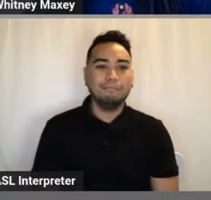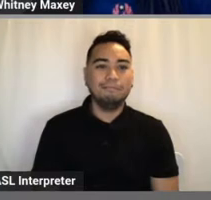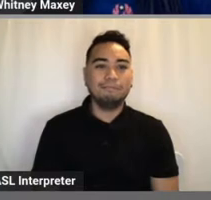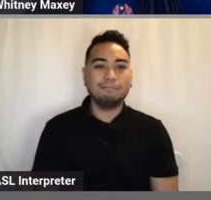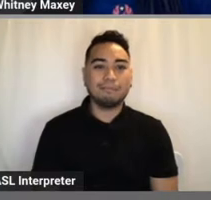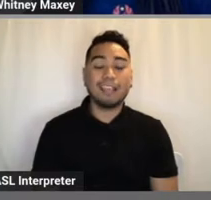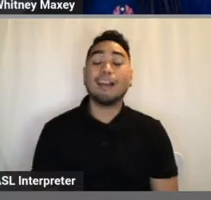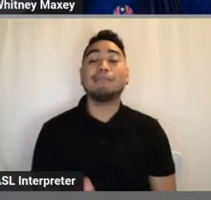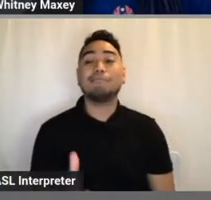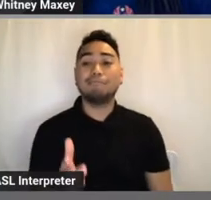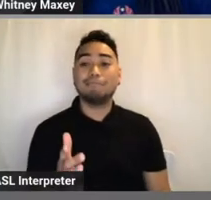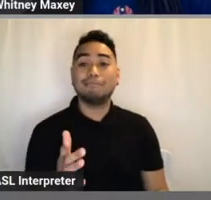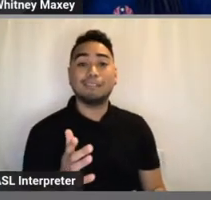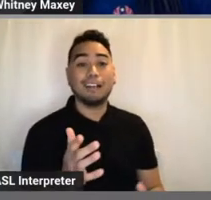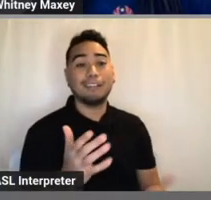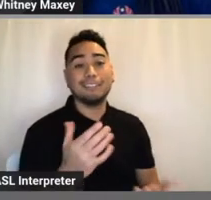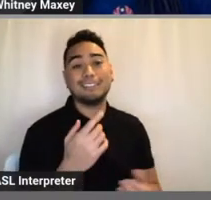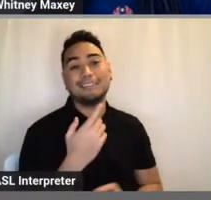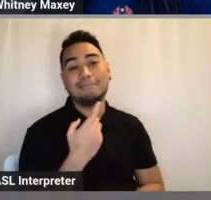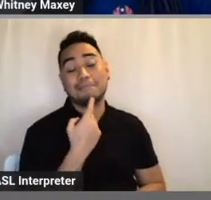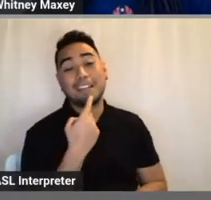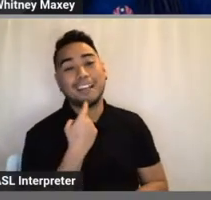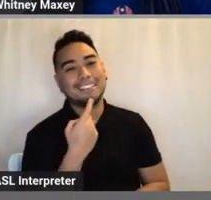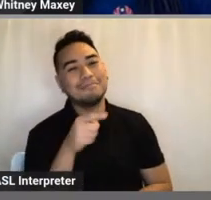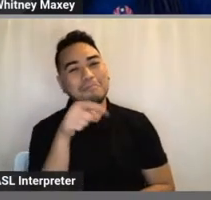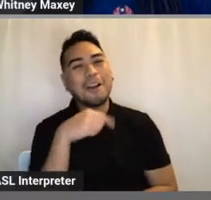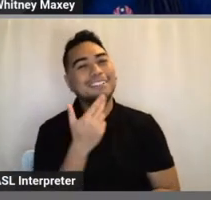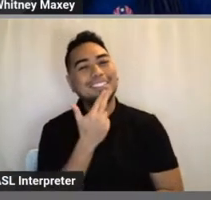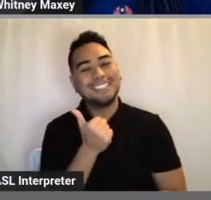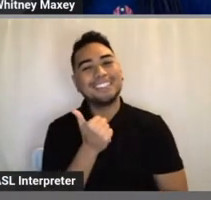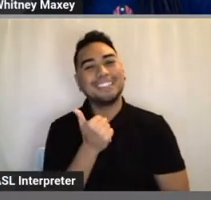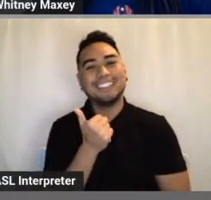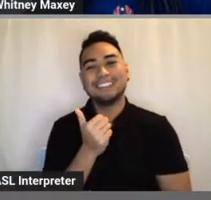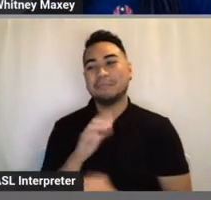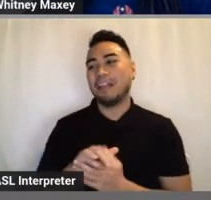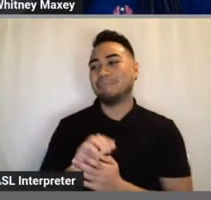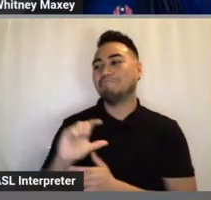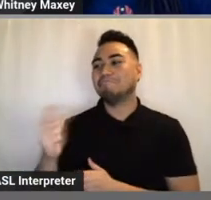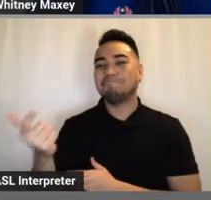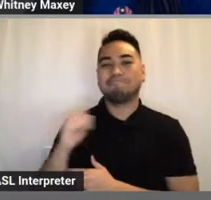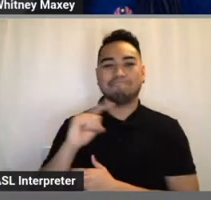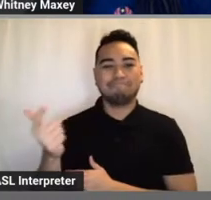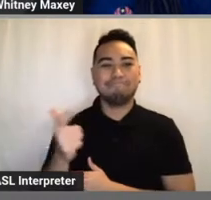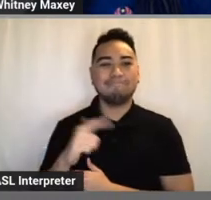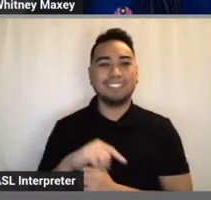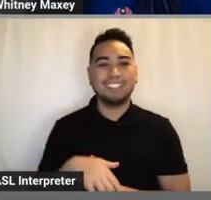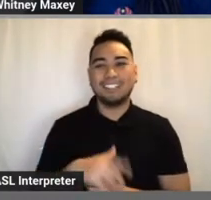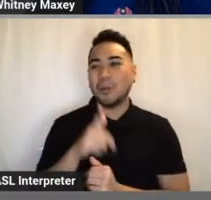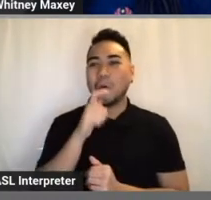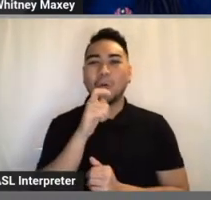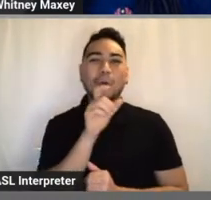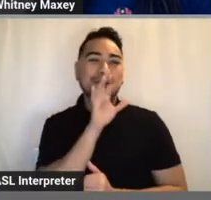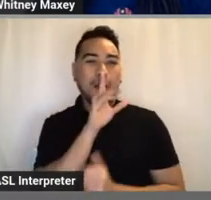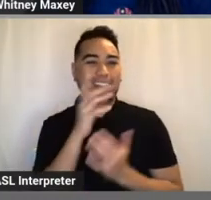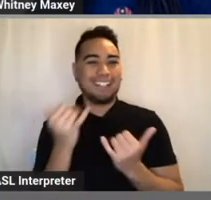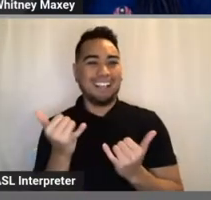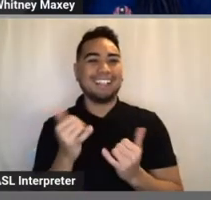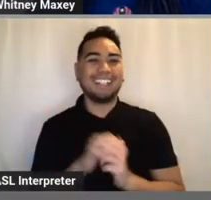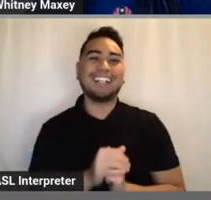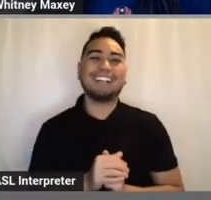I gotta say, y'all are really cute with the way that you've been passing off who's speaking. I appreciate